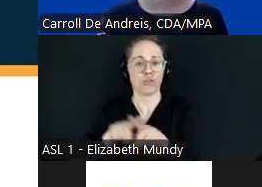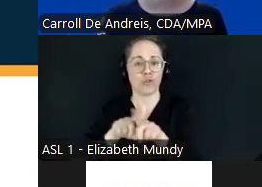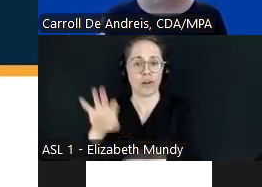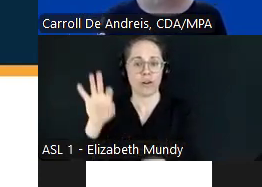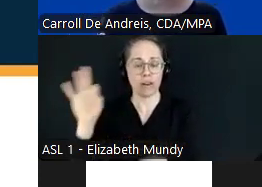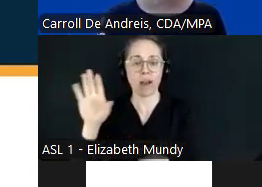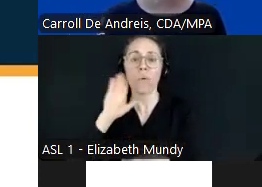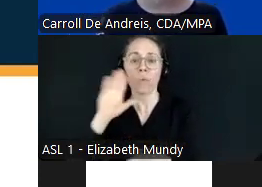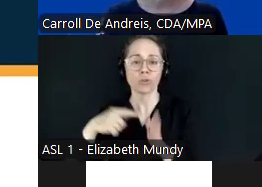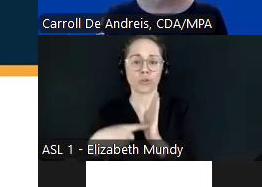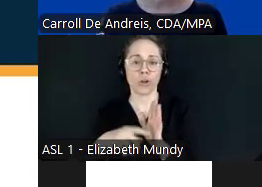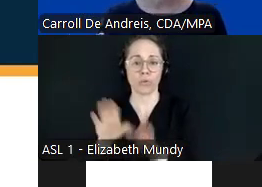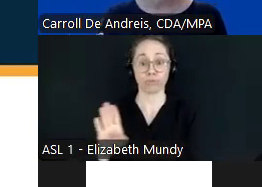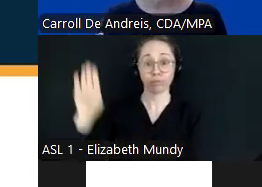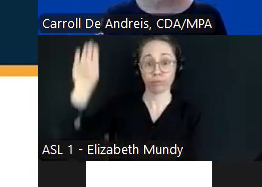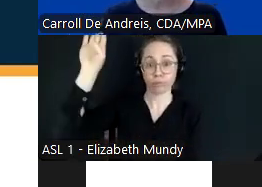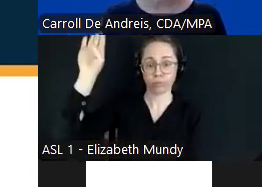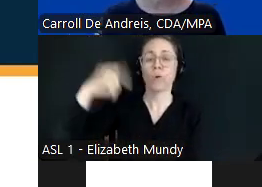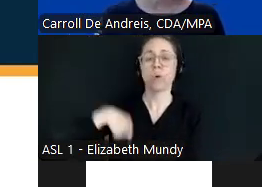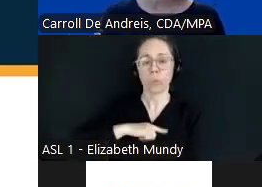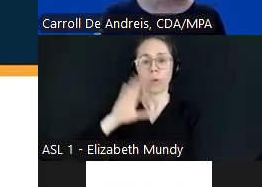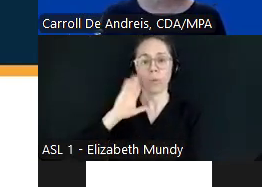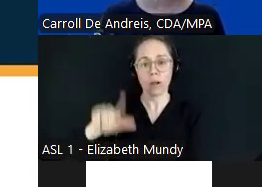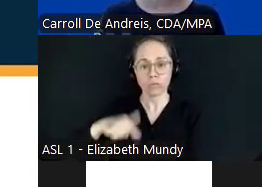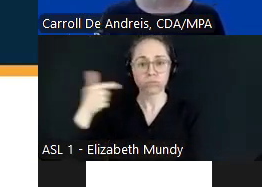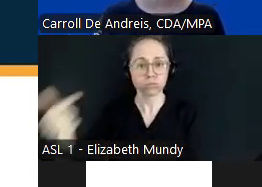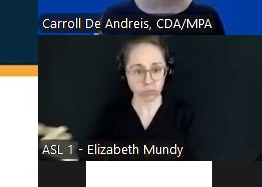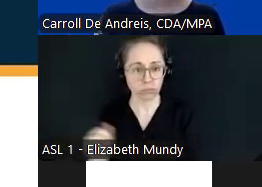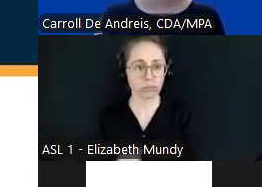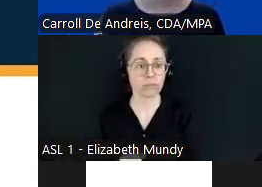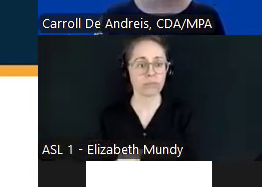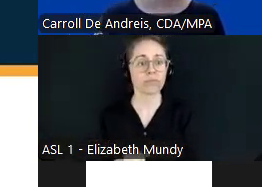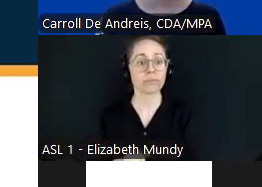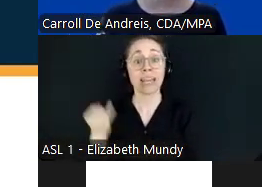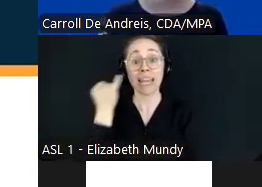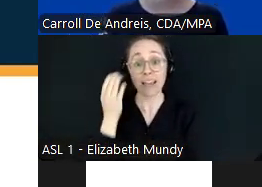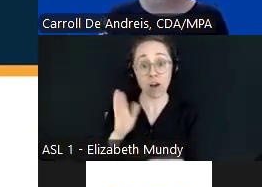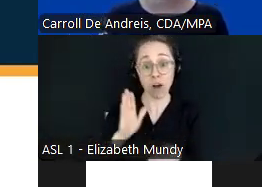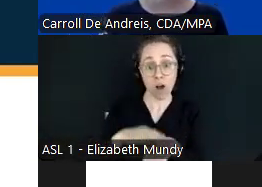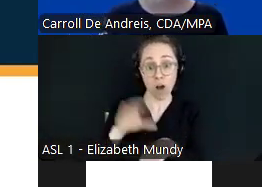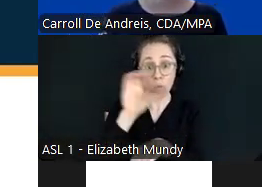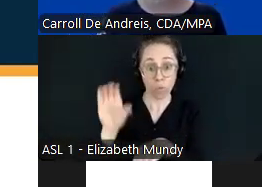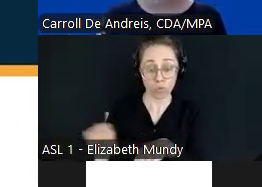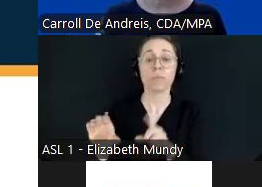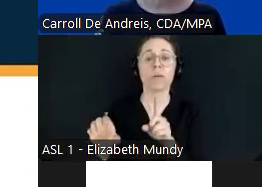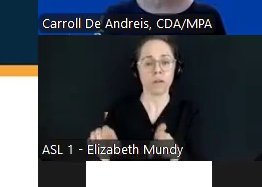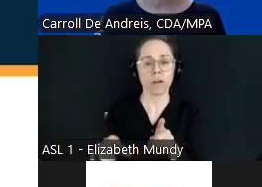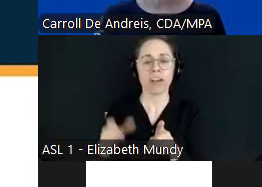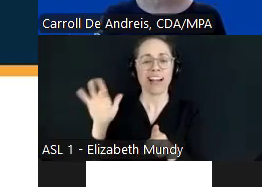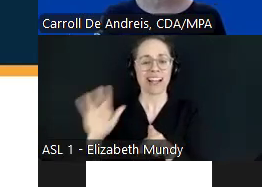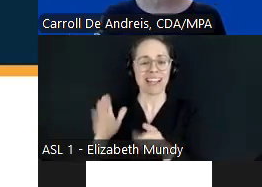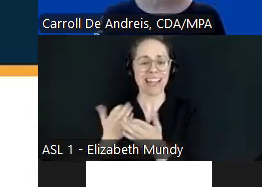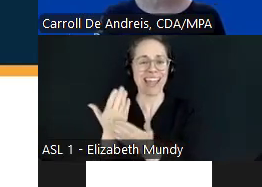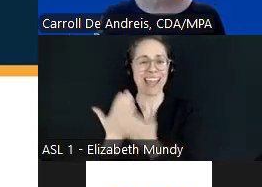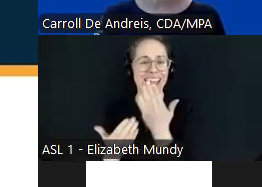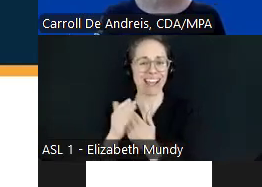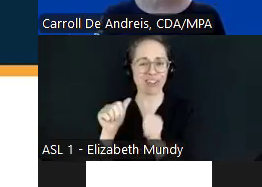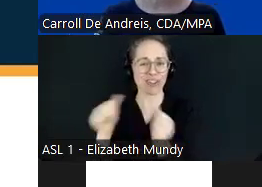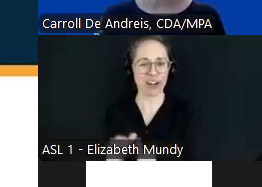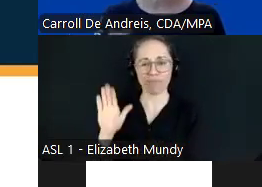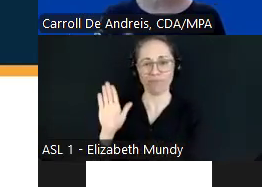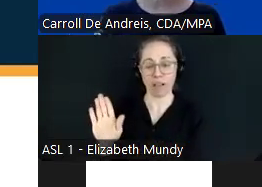will unmute your line. And attendees joining by the webinar, the Zoom function, click the raised hand icon that